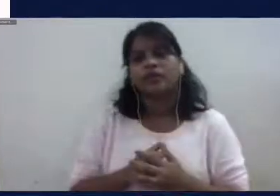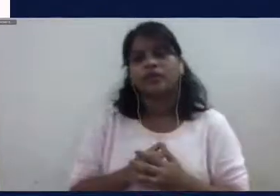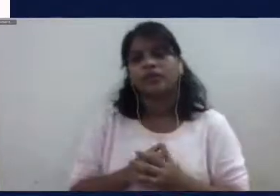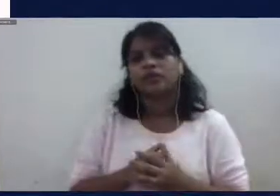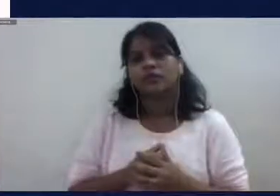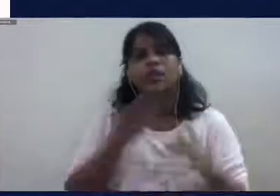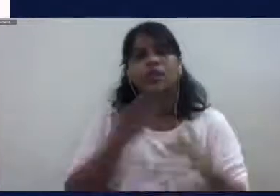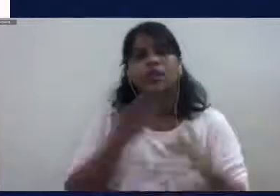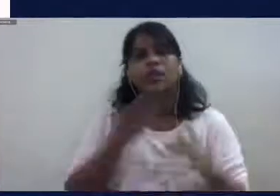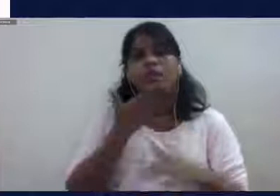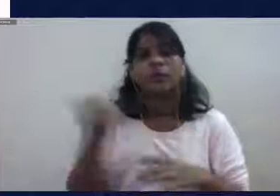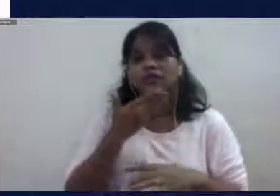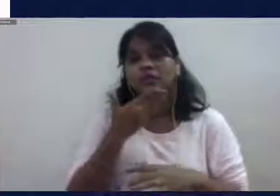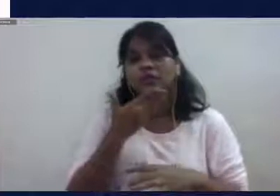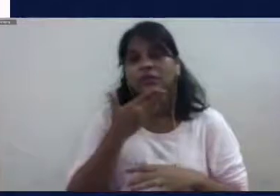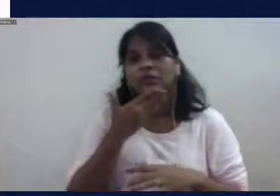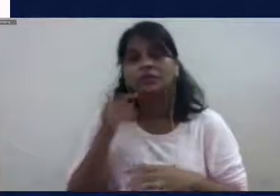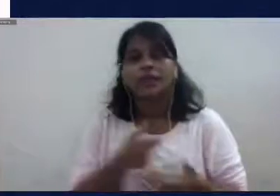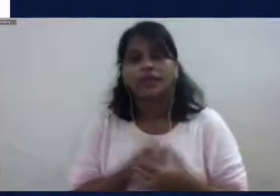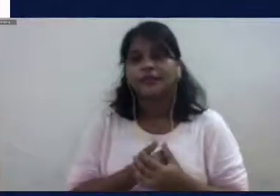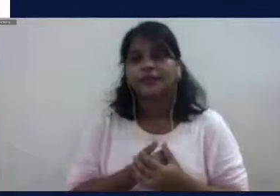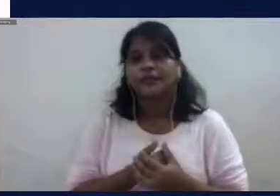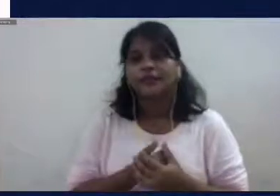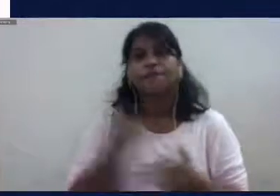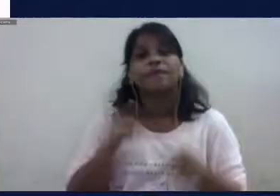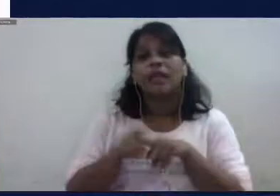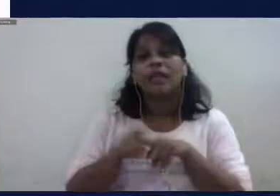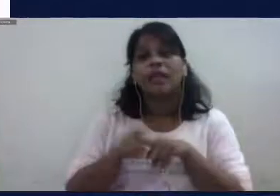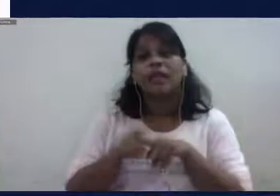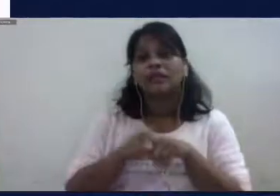The best of the examples that we